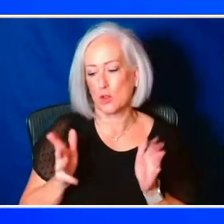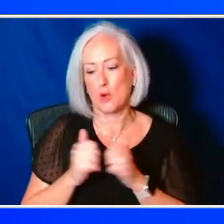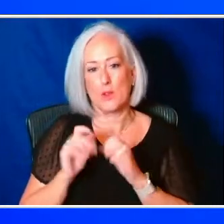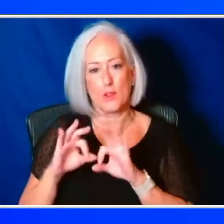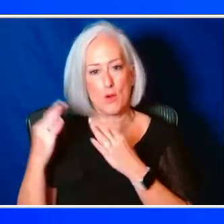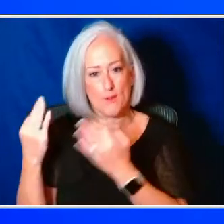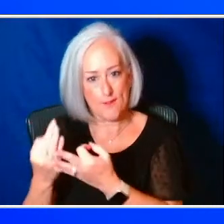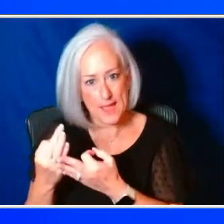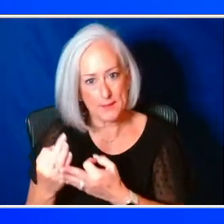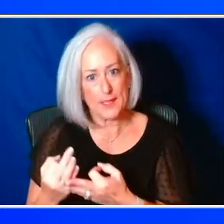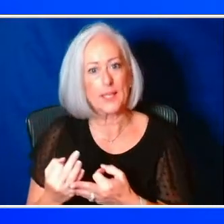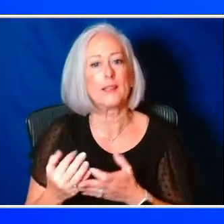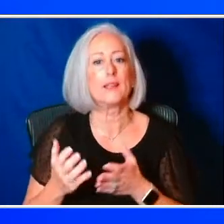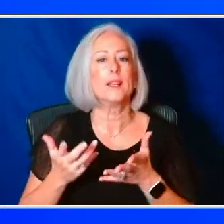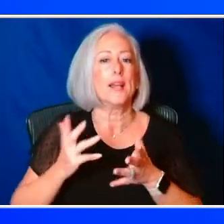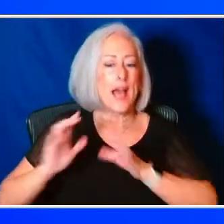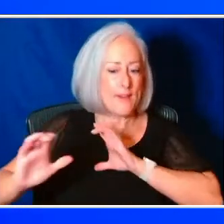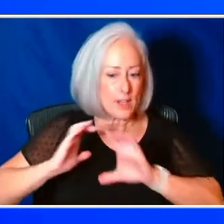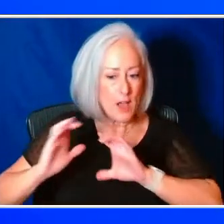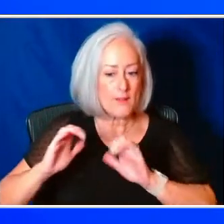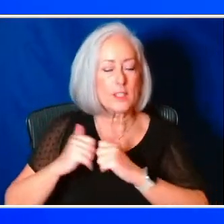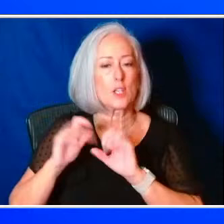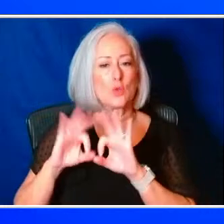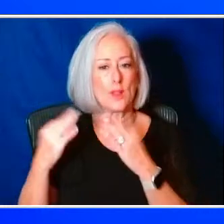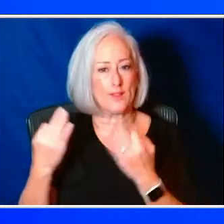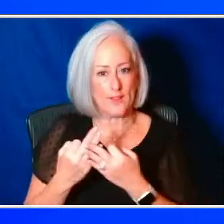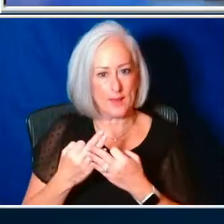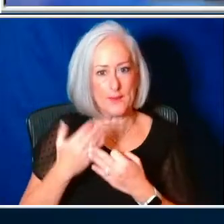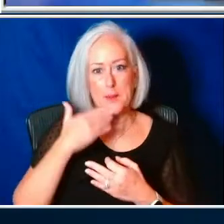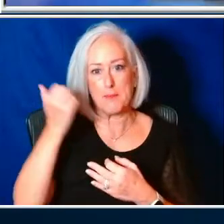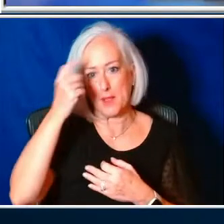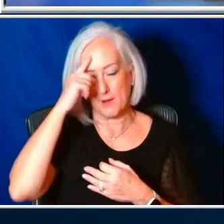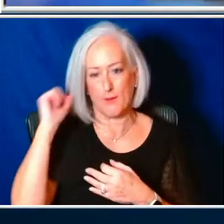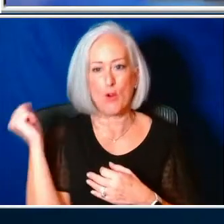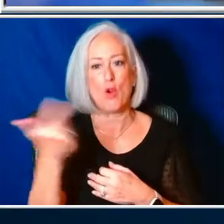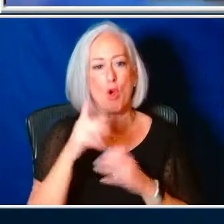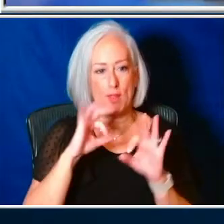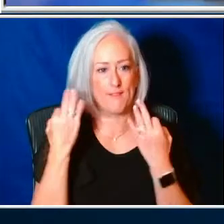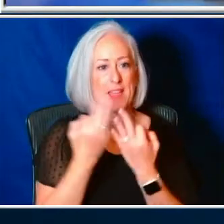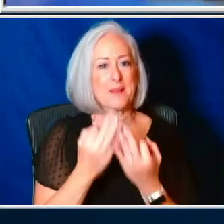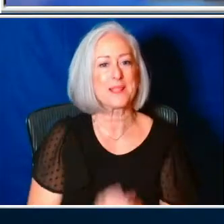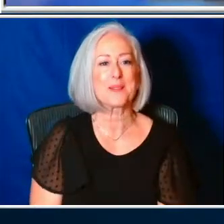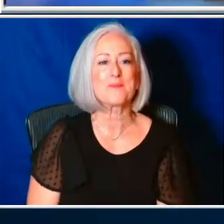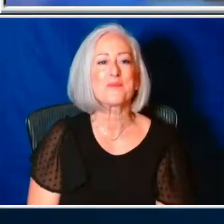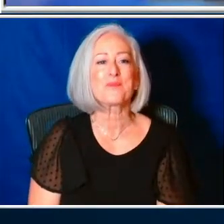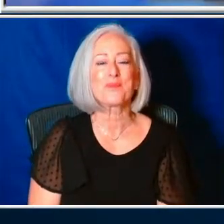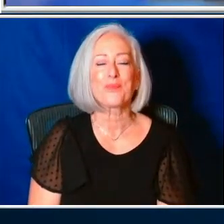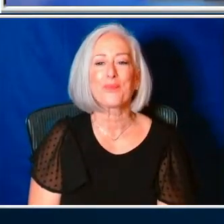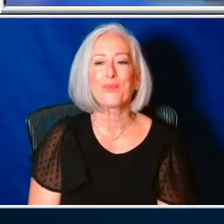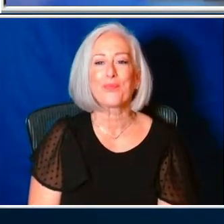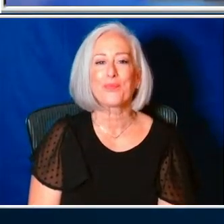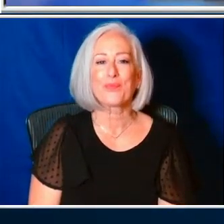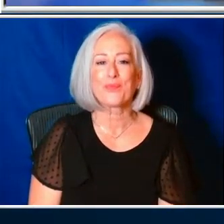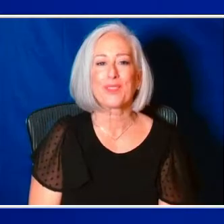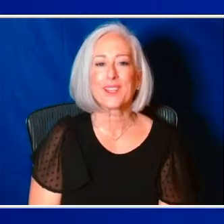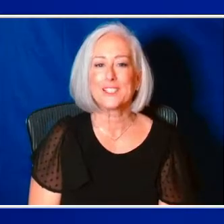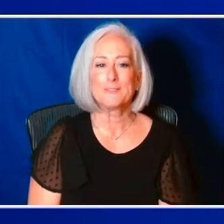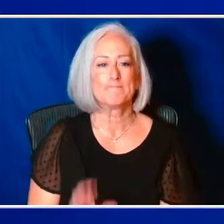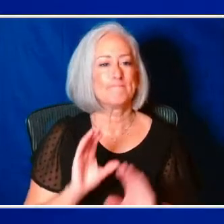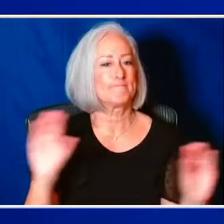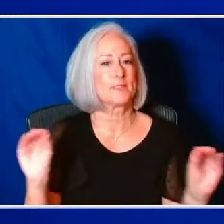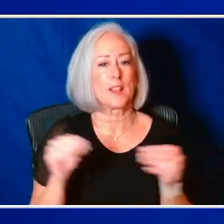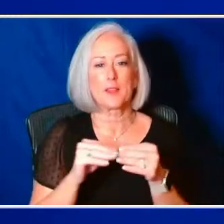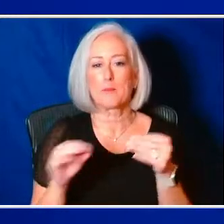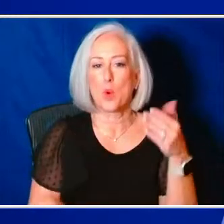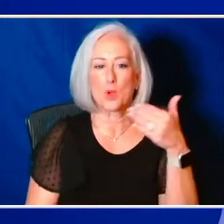better you are having that conversation with your family, the better for all of your family. Huck. Nothing more to add. Again,